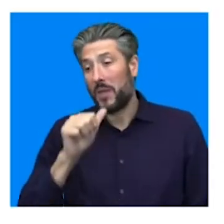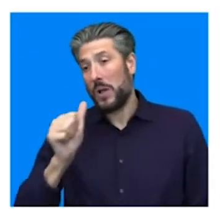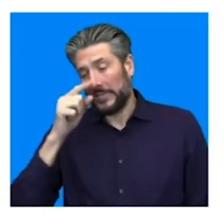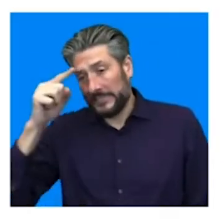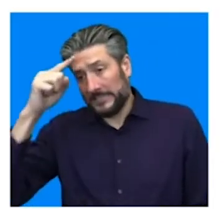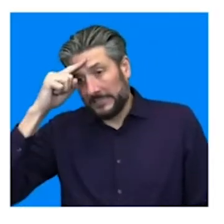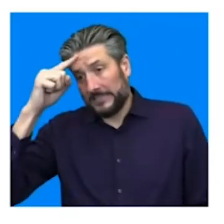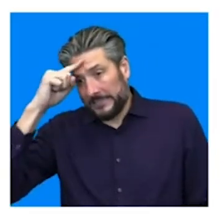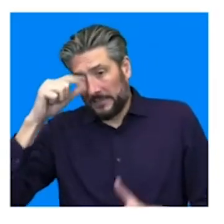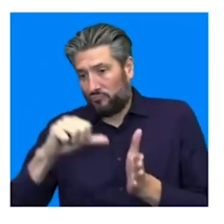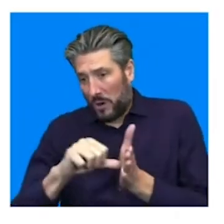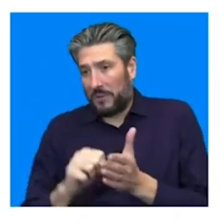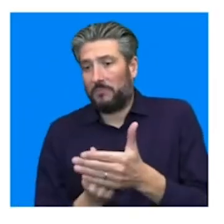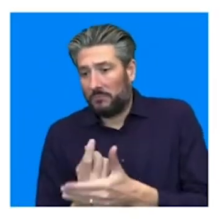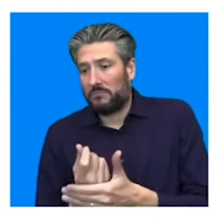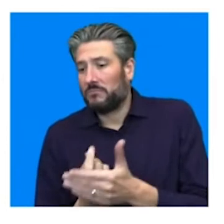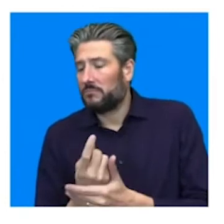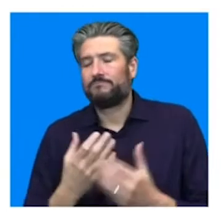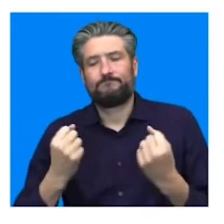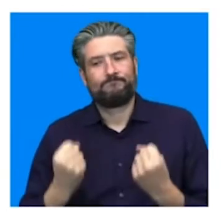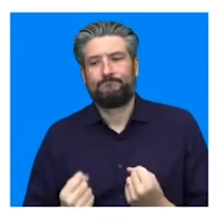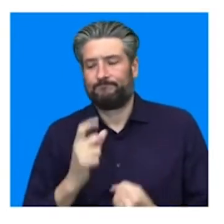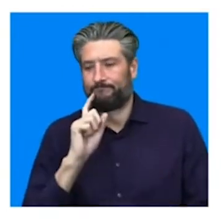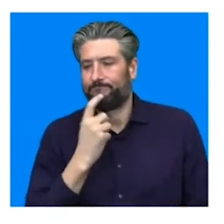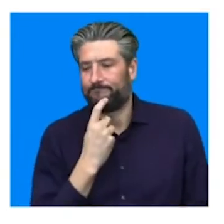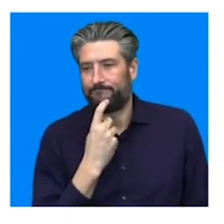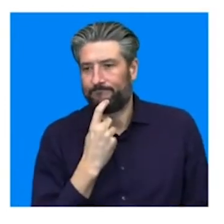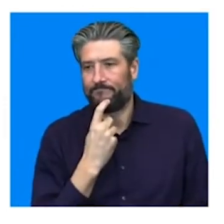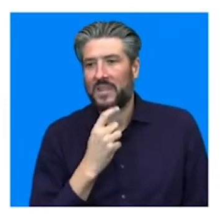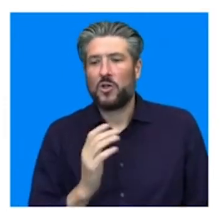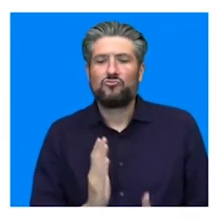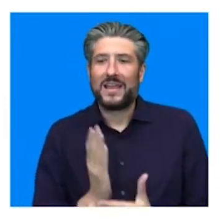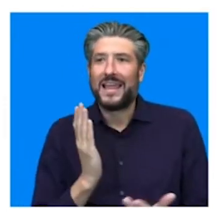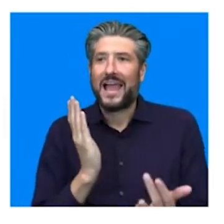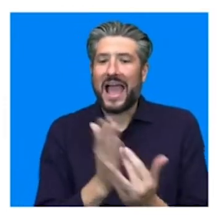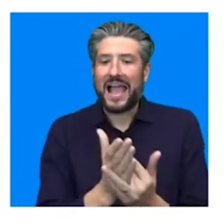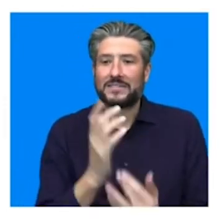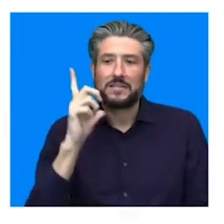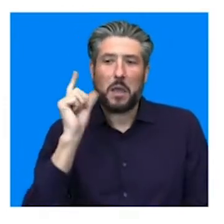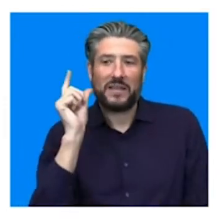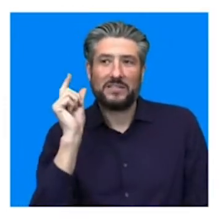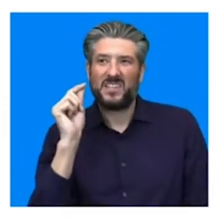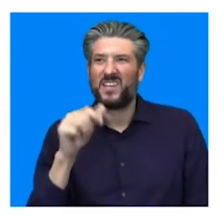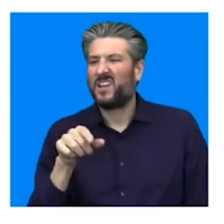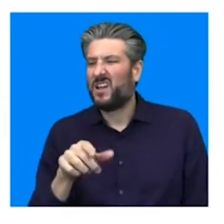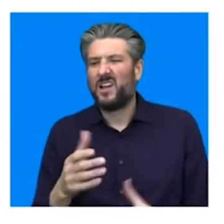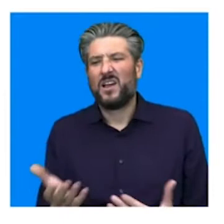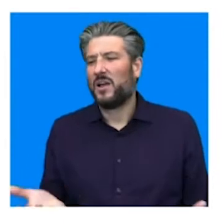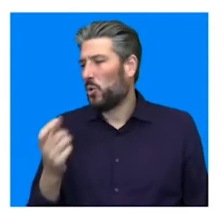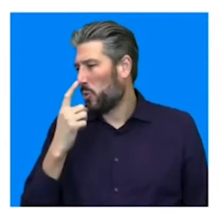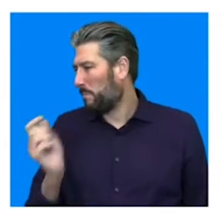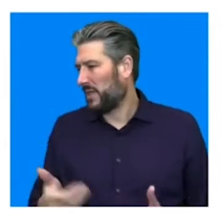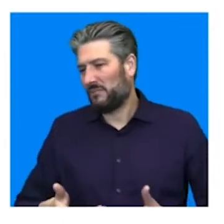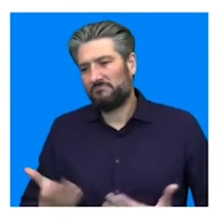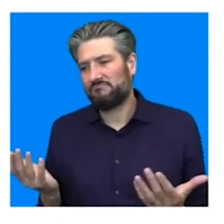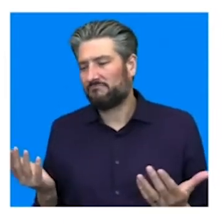think that's specific for doing it in the accessibility field. I think that goes for any kind of entrepreneurship, etc. And it's just the same thing,